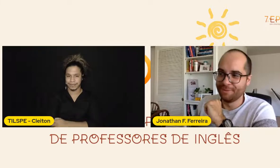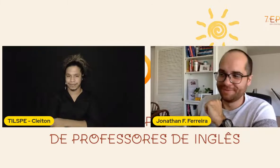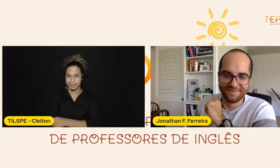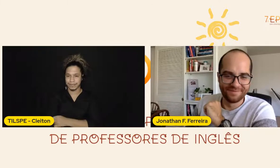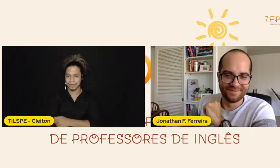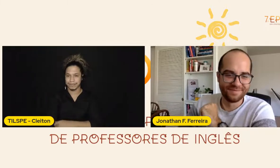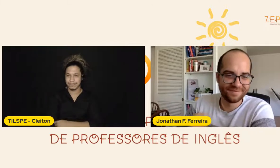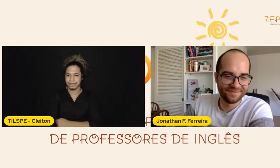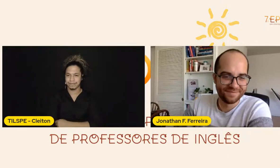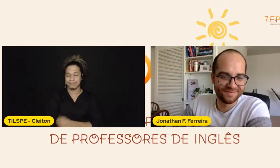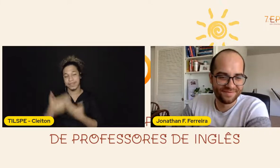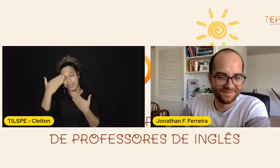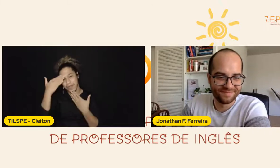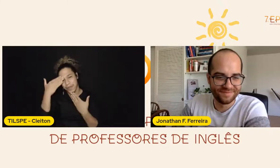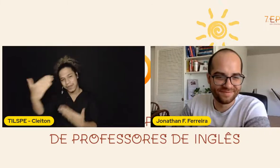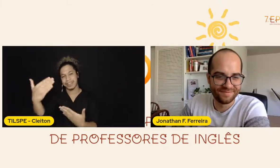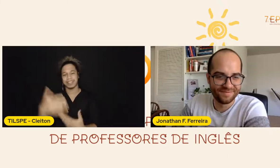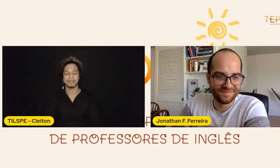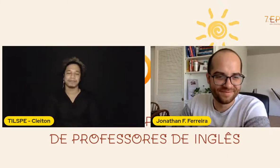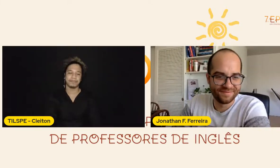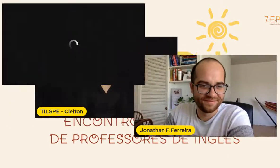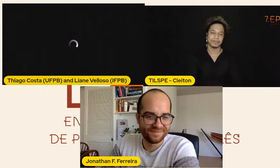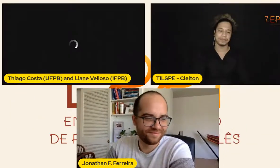Thank you.